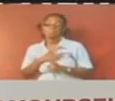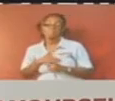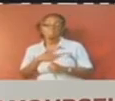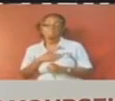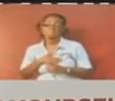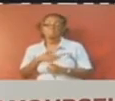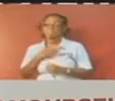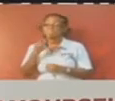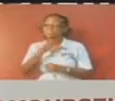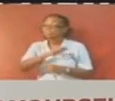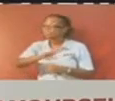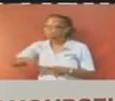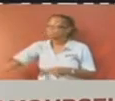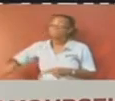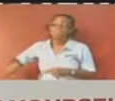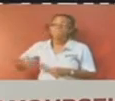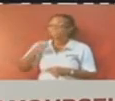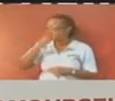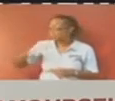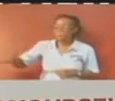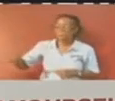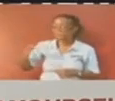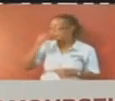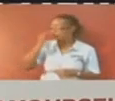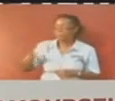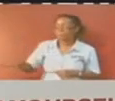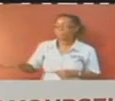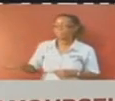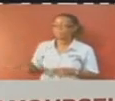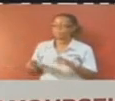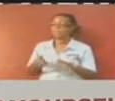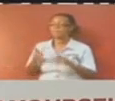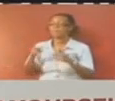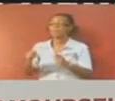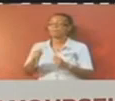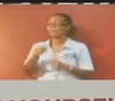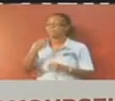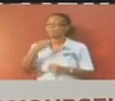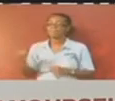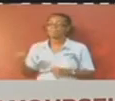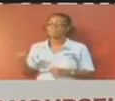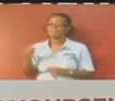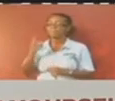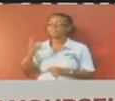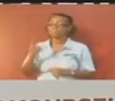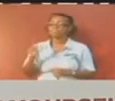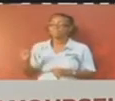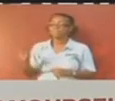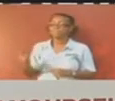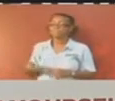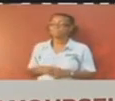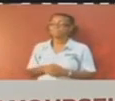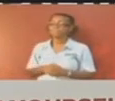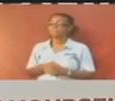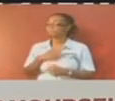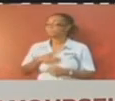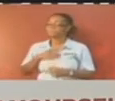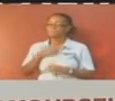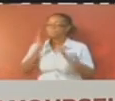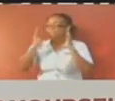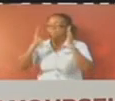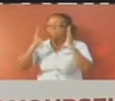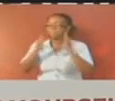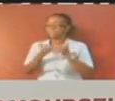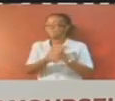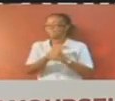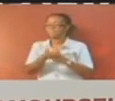Prasad Bisesa and her chief vaccine spokesman, Rudy Mulalal, when he talks about Chinese vaccines